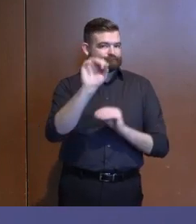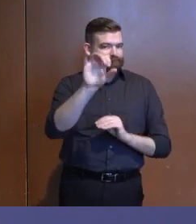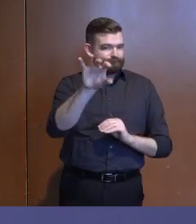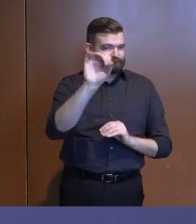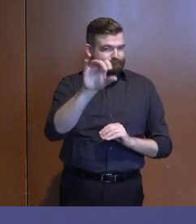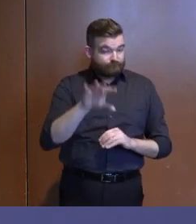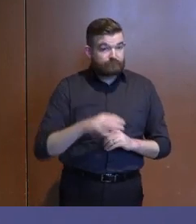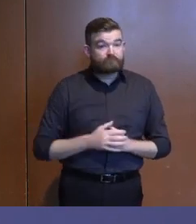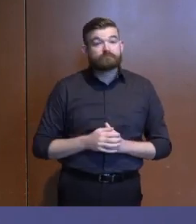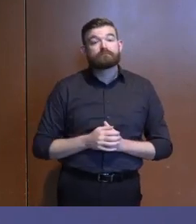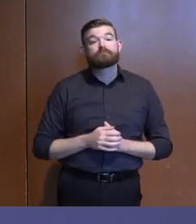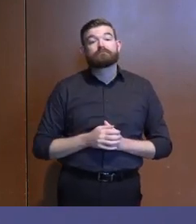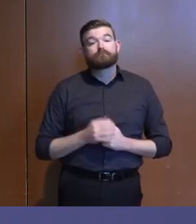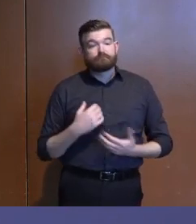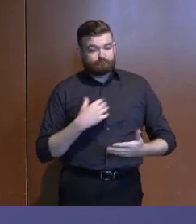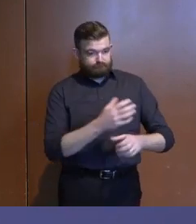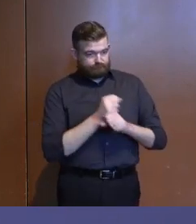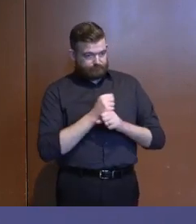received another